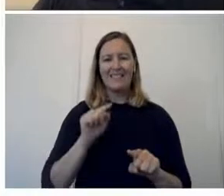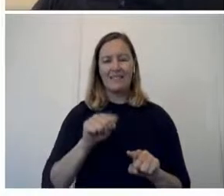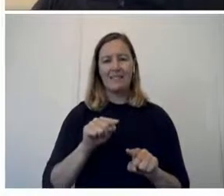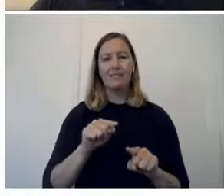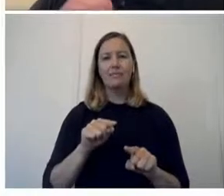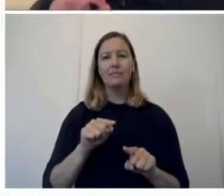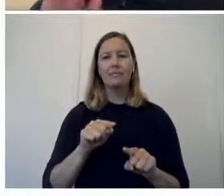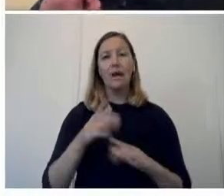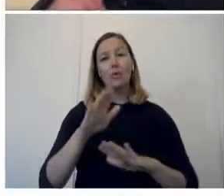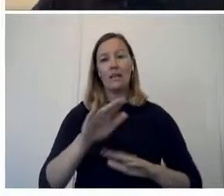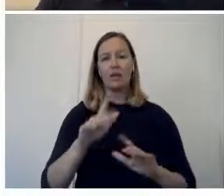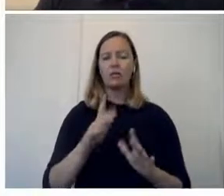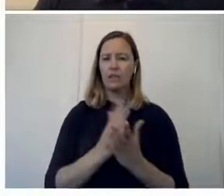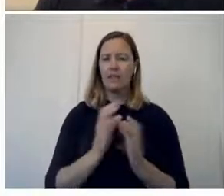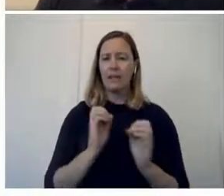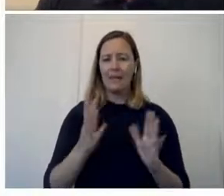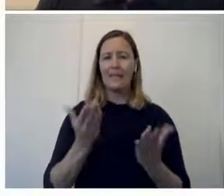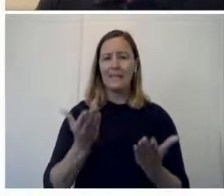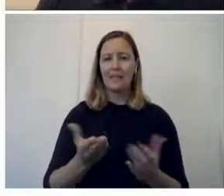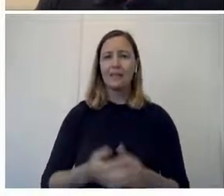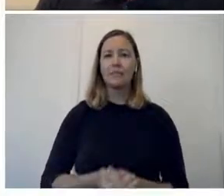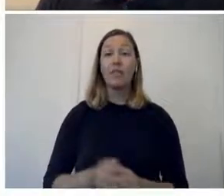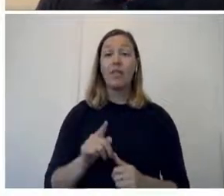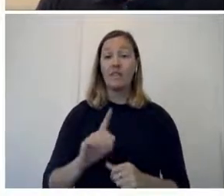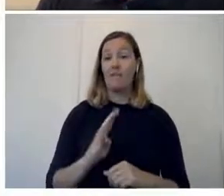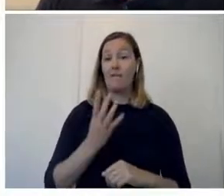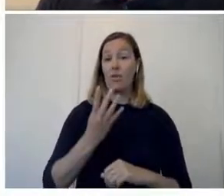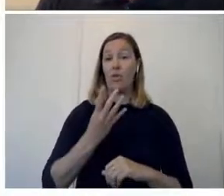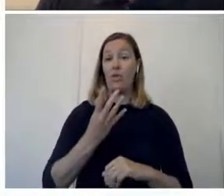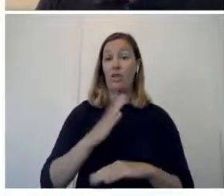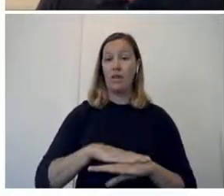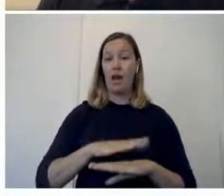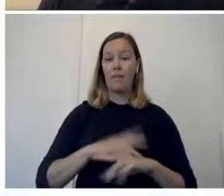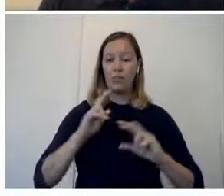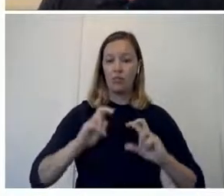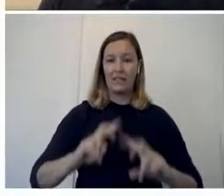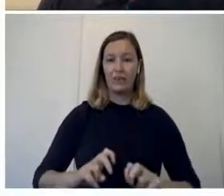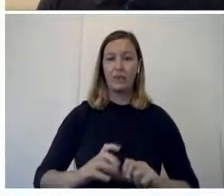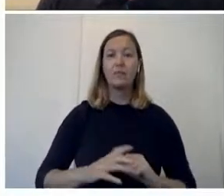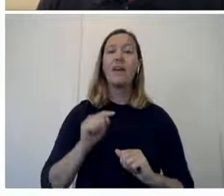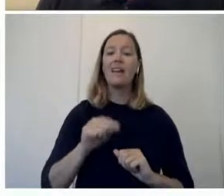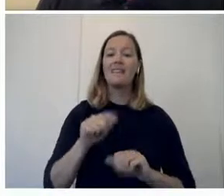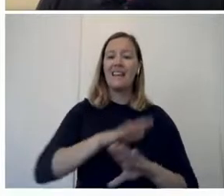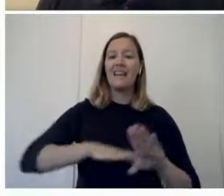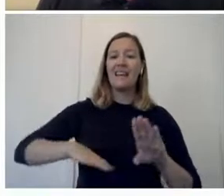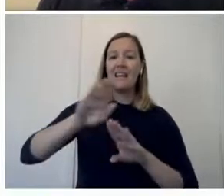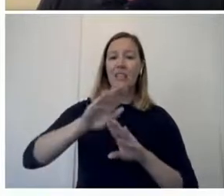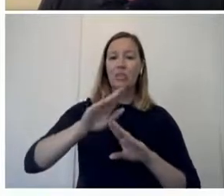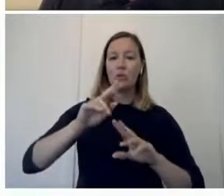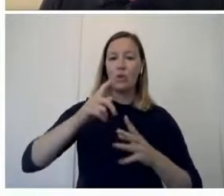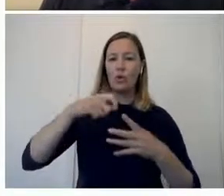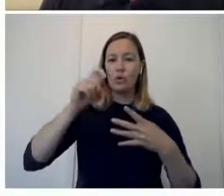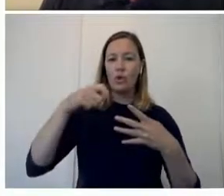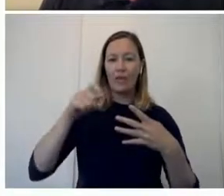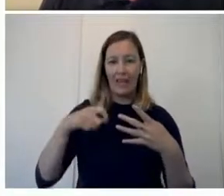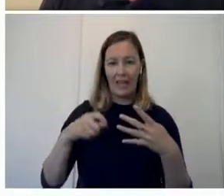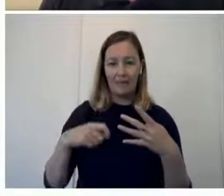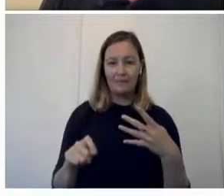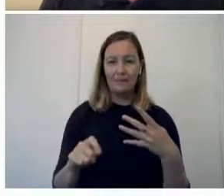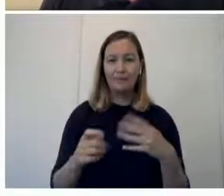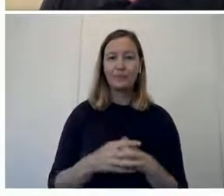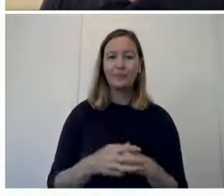Aotearoa. This is the fourth edition. It's a national survey. This time